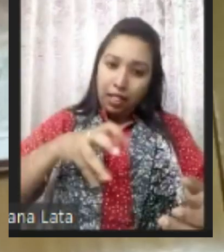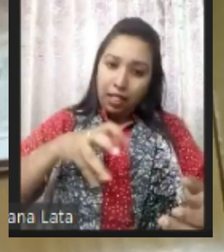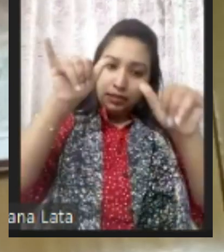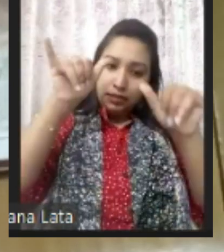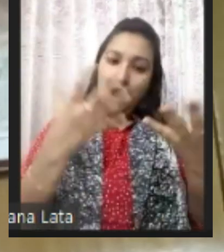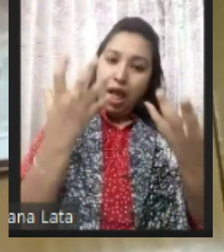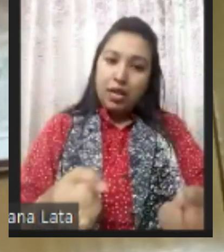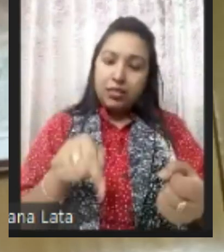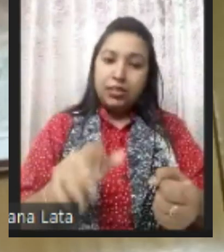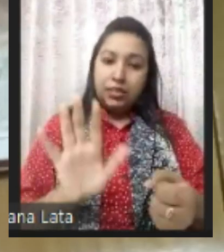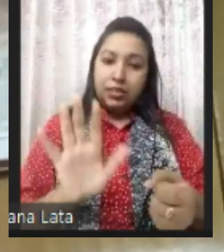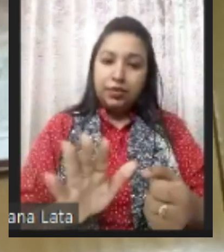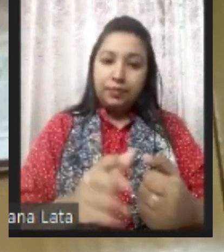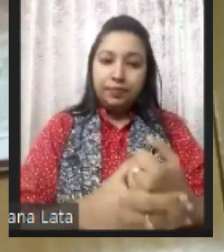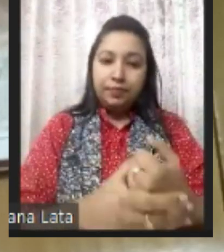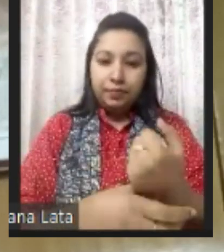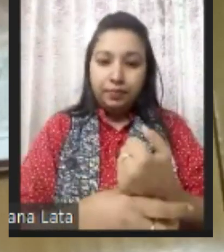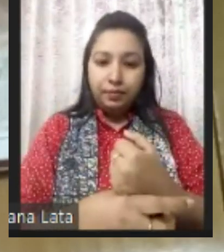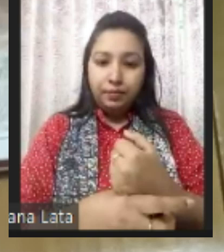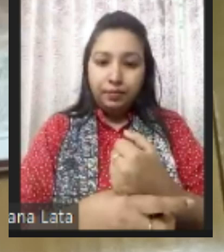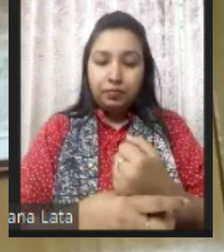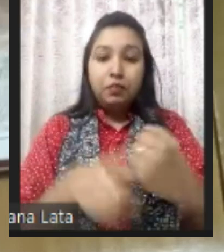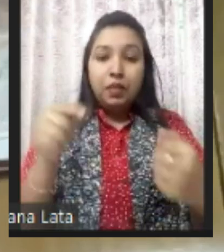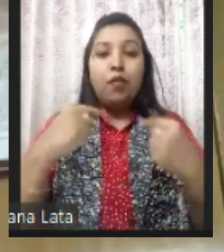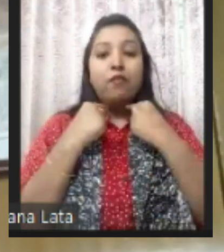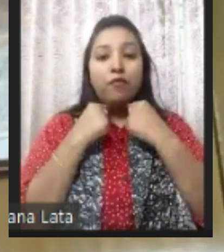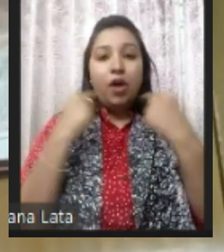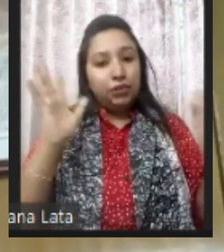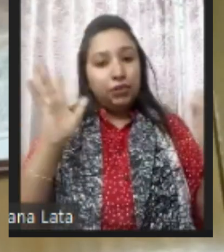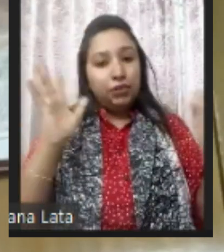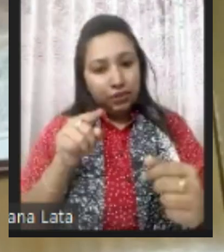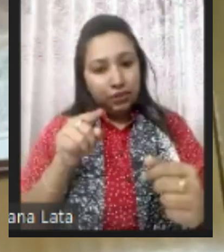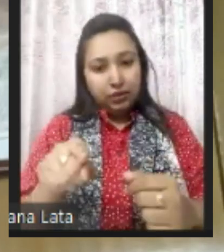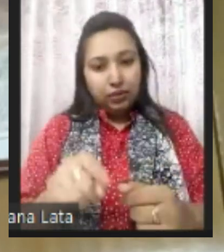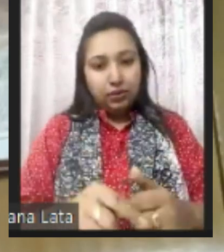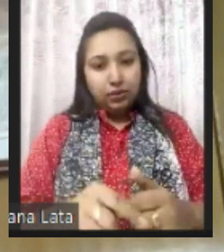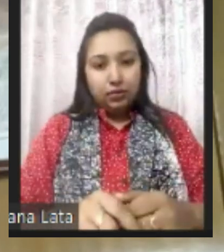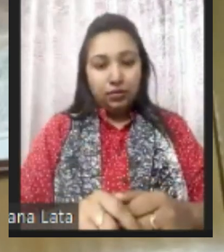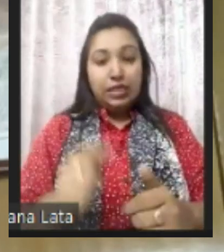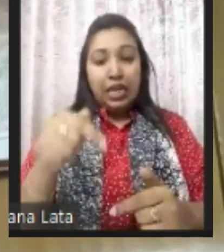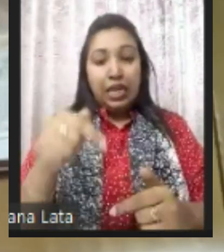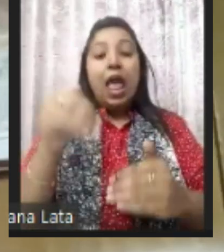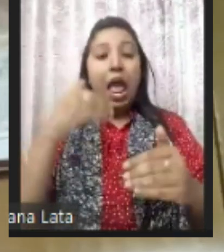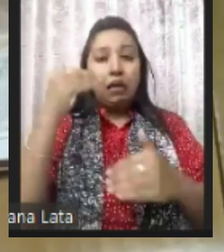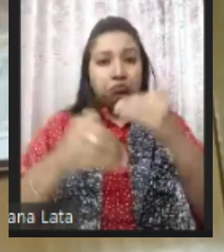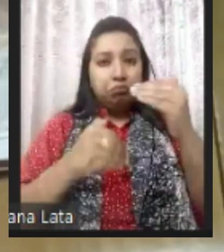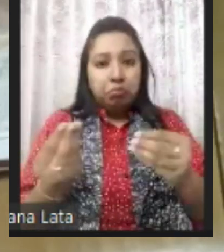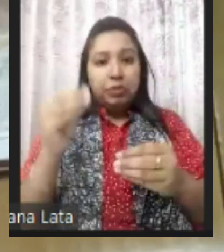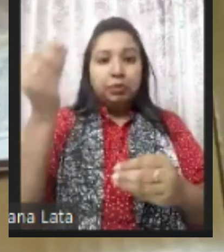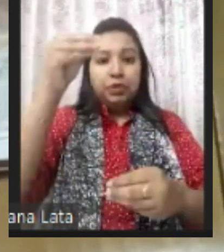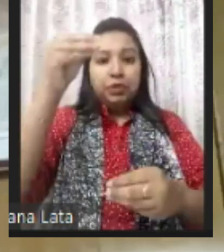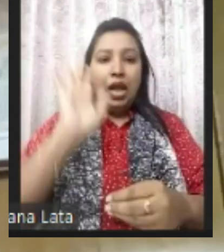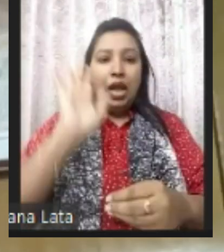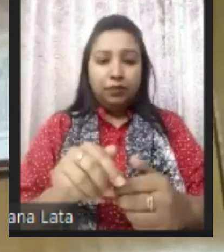immense popularity, and their use is steadily increasing. In order to